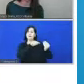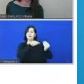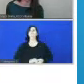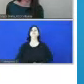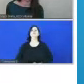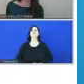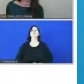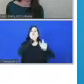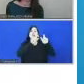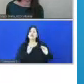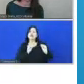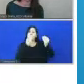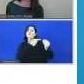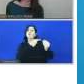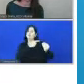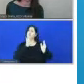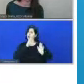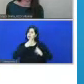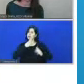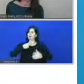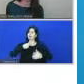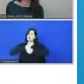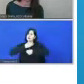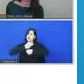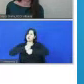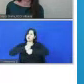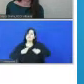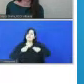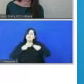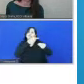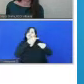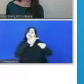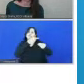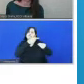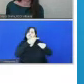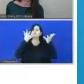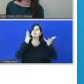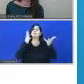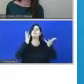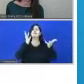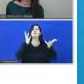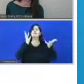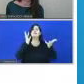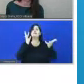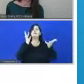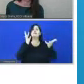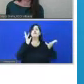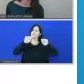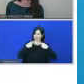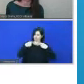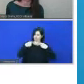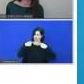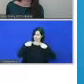part of society, because there is no social justice or no sustainable development without women